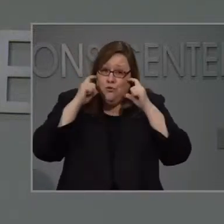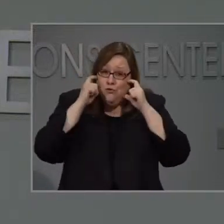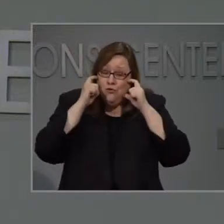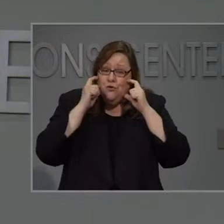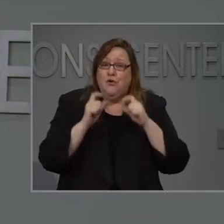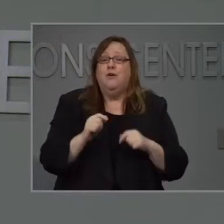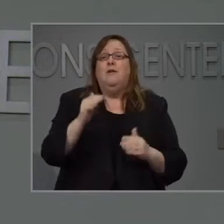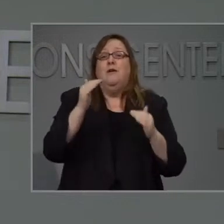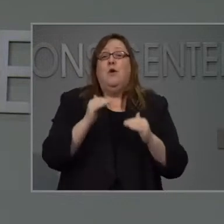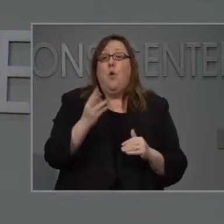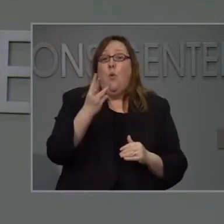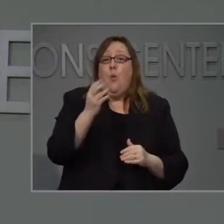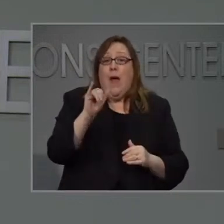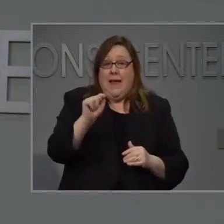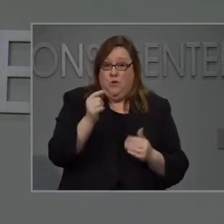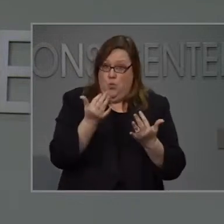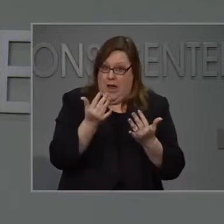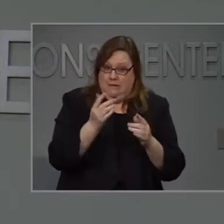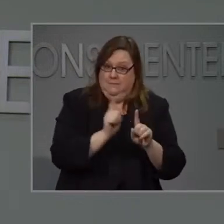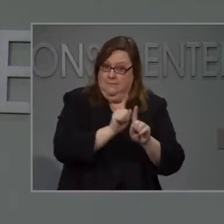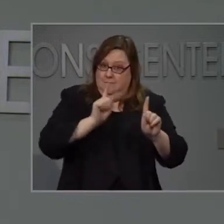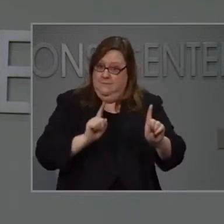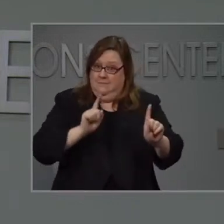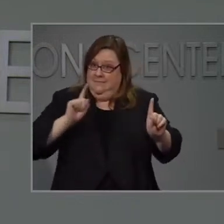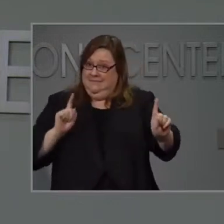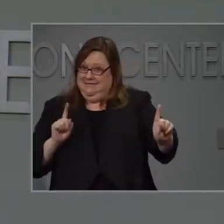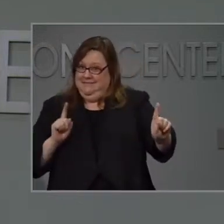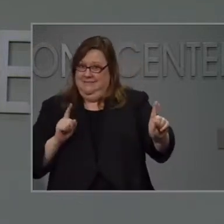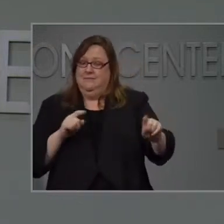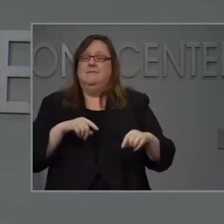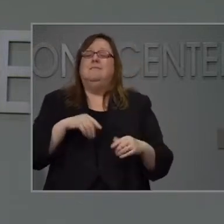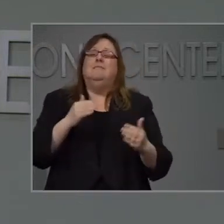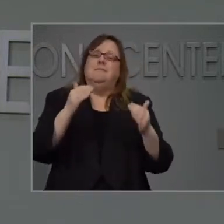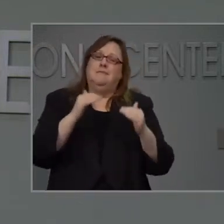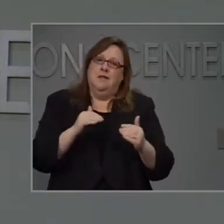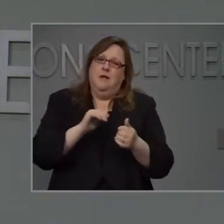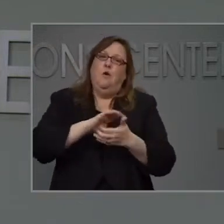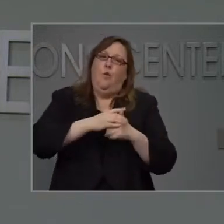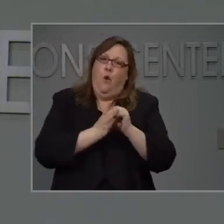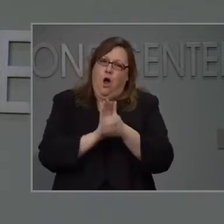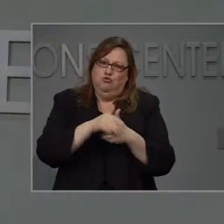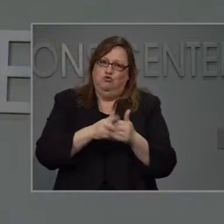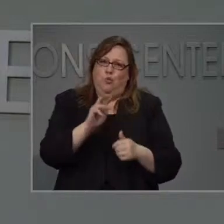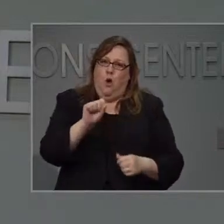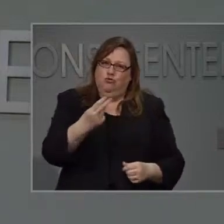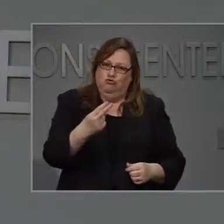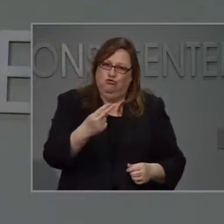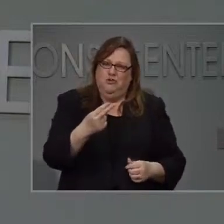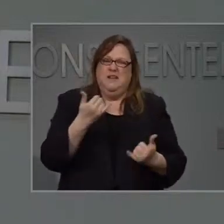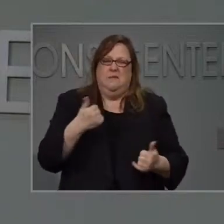hands often. Wear, wait, wash. With that, I'll turn it back to the governor. Thank you.